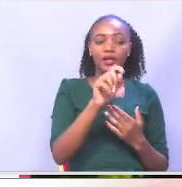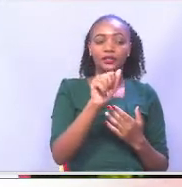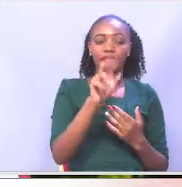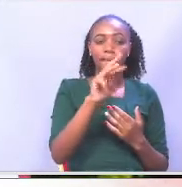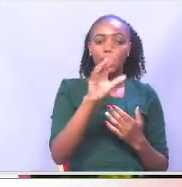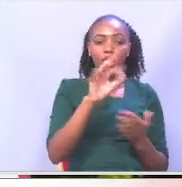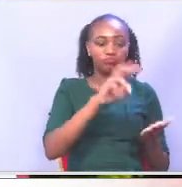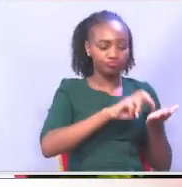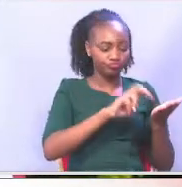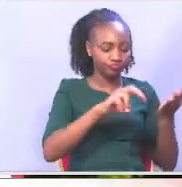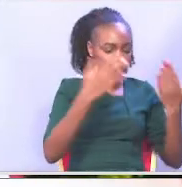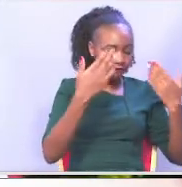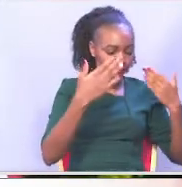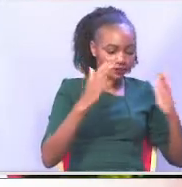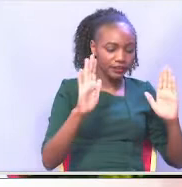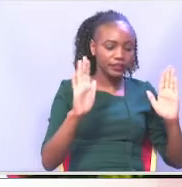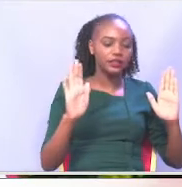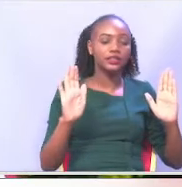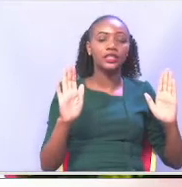Kenyans.